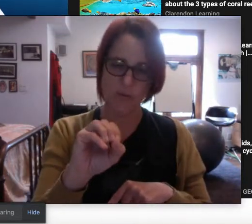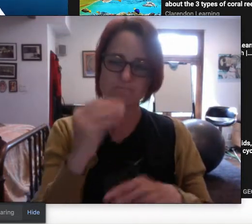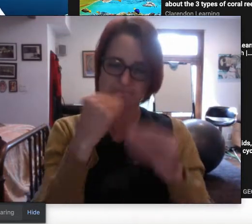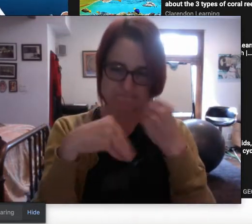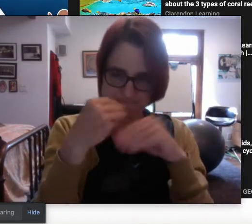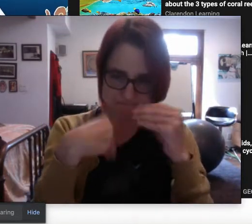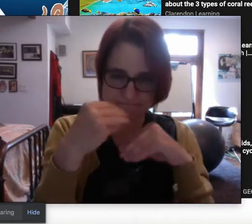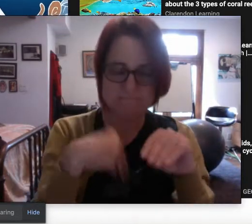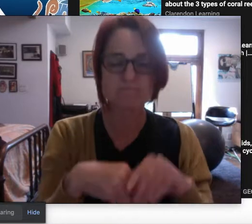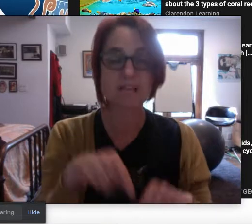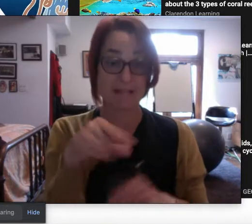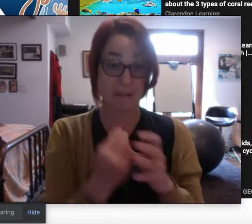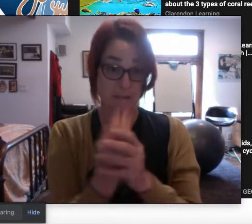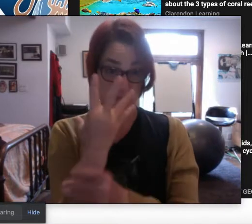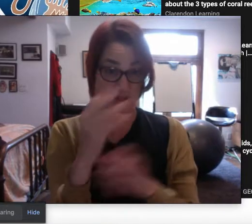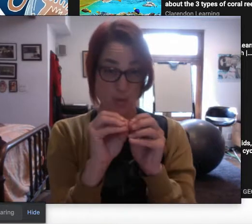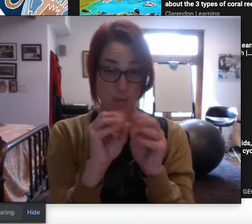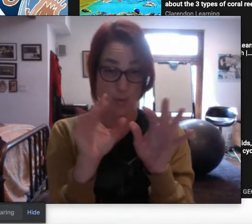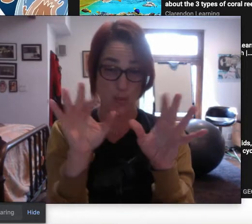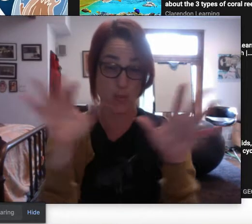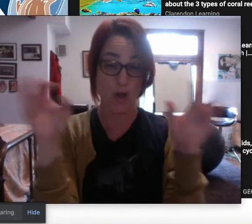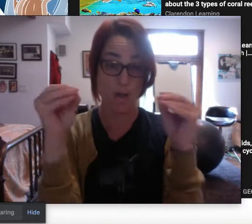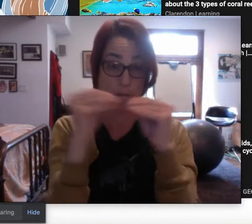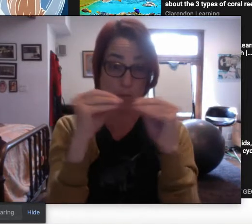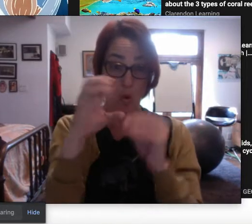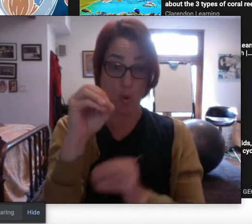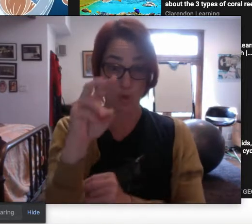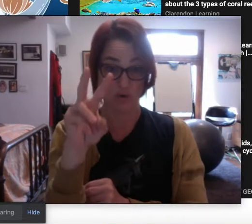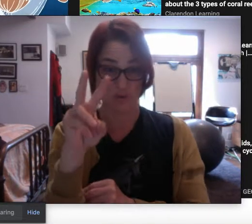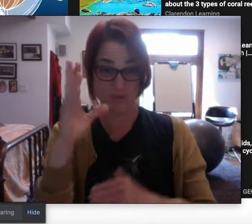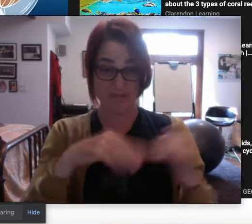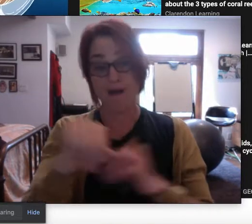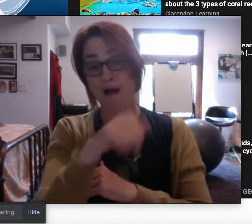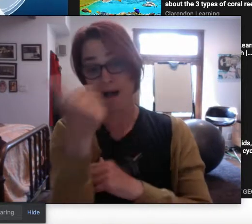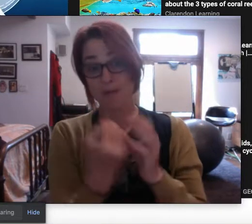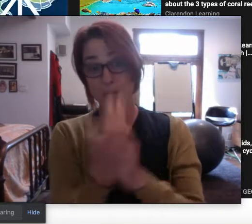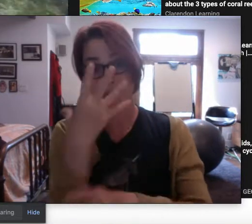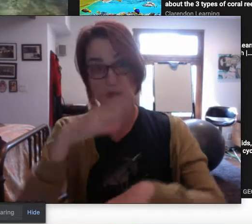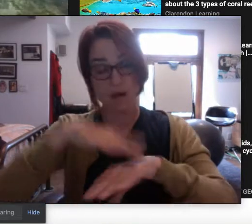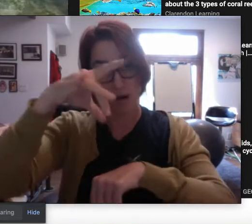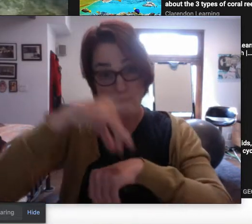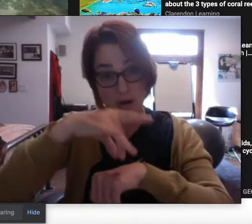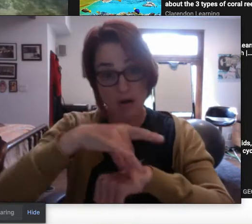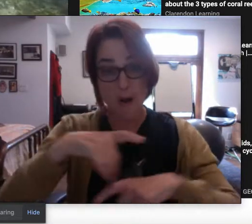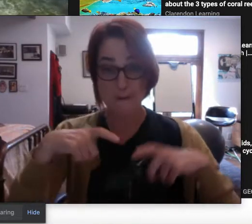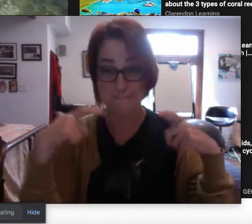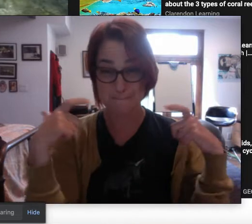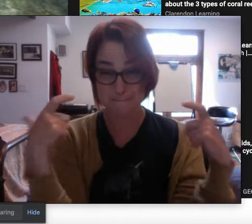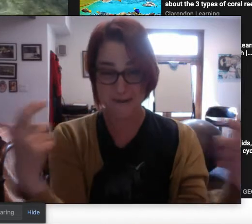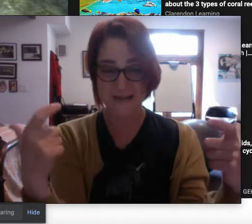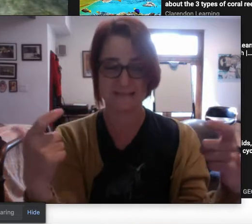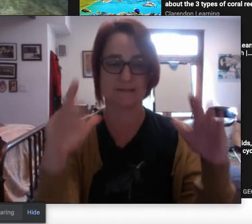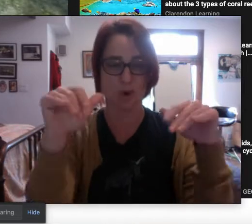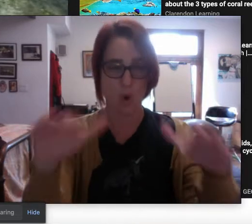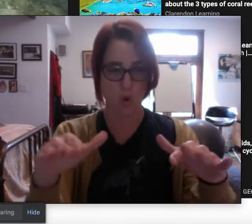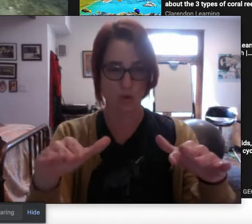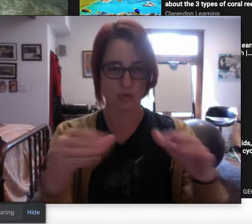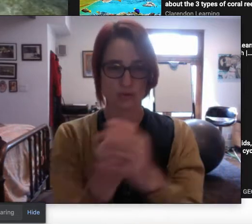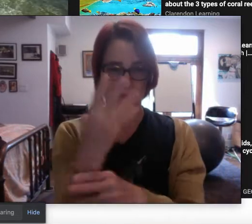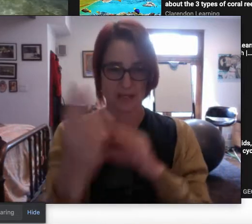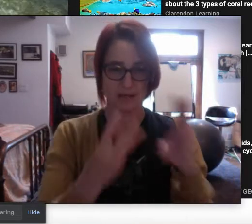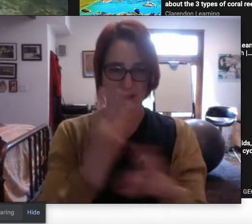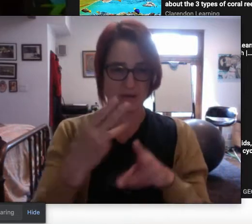plant gives off more oxygen than any other plant on Earth. The largest ocean plant in the world is